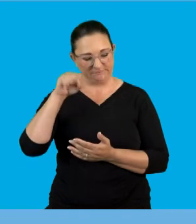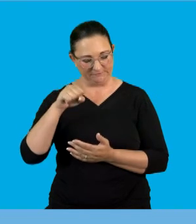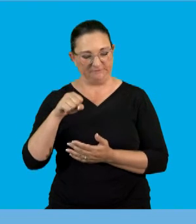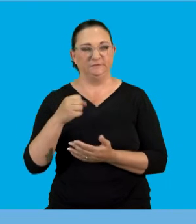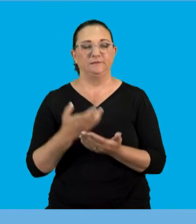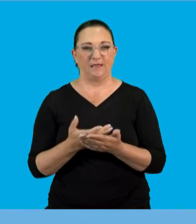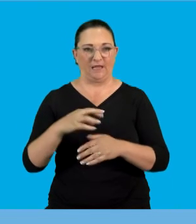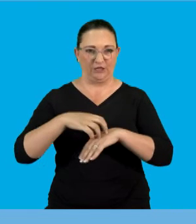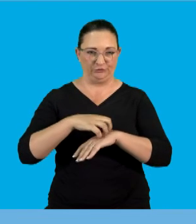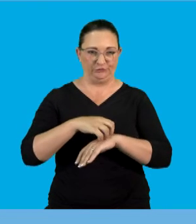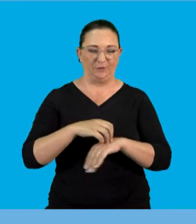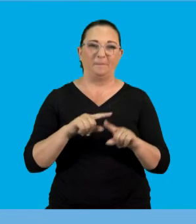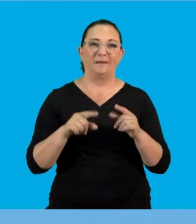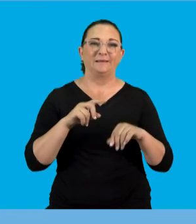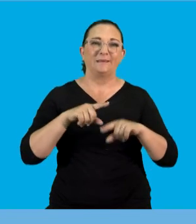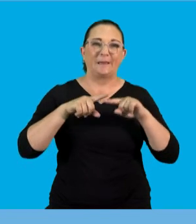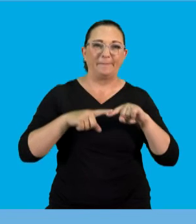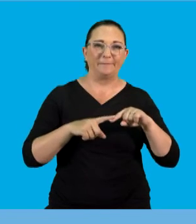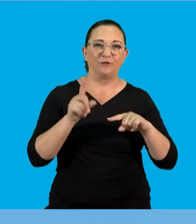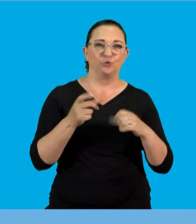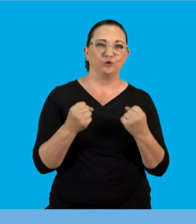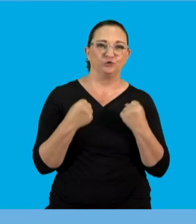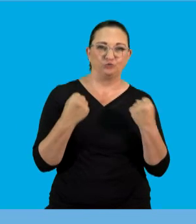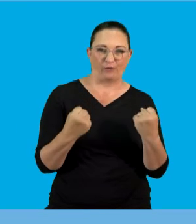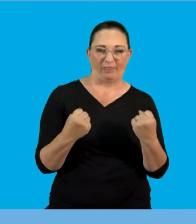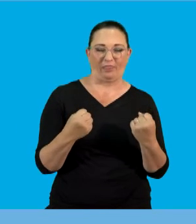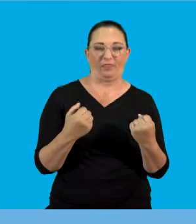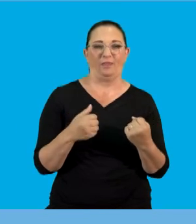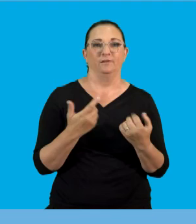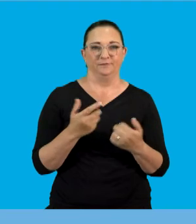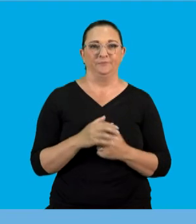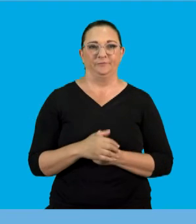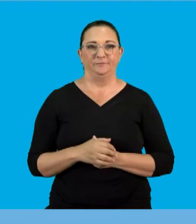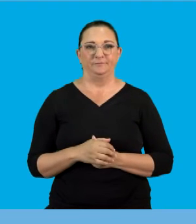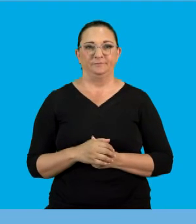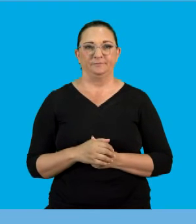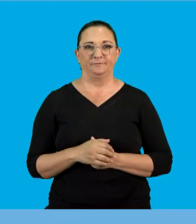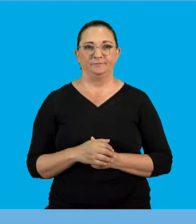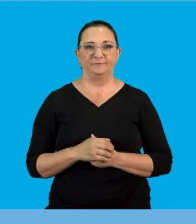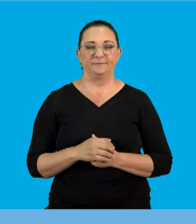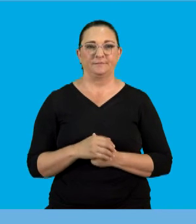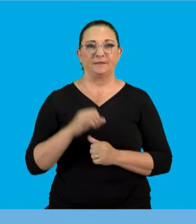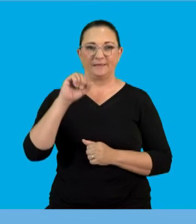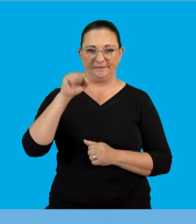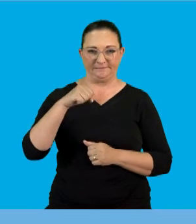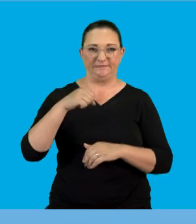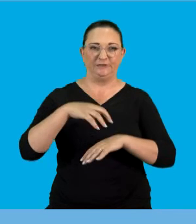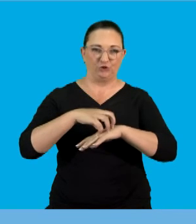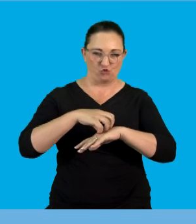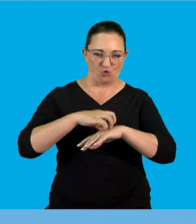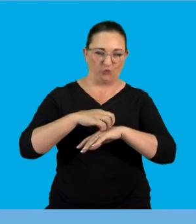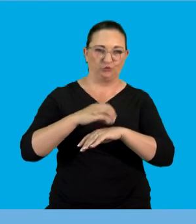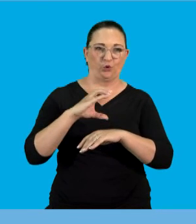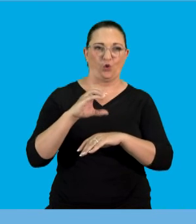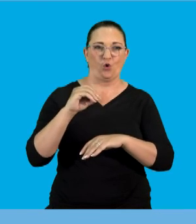And then another one, corrosive. Are bases corrosive? Yes, bases and acids are corrosive. Remember,